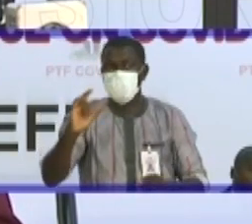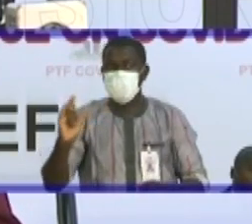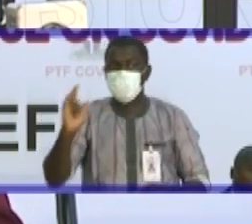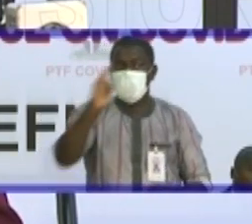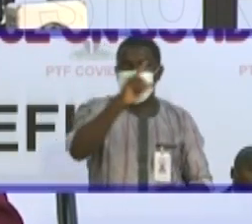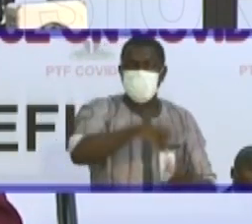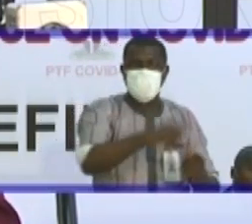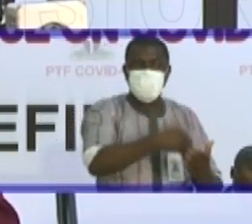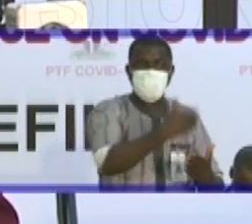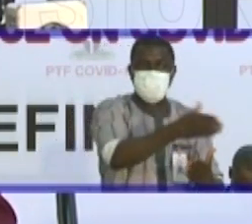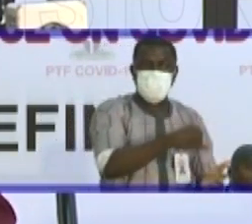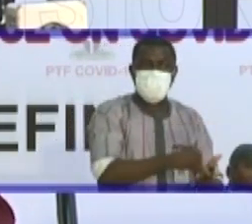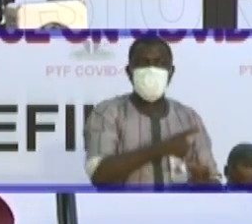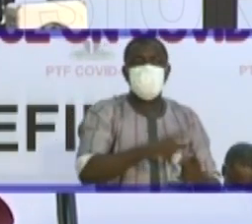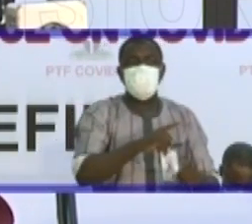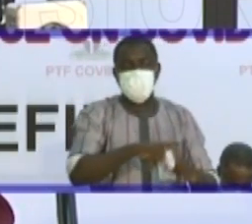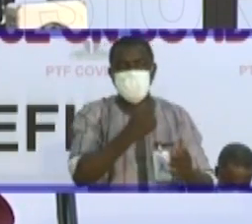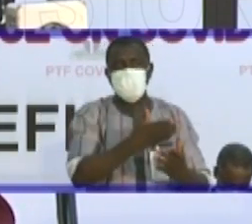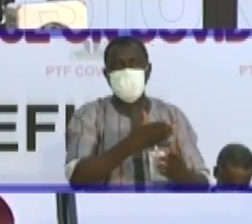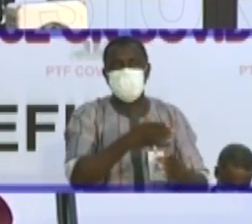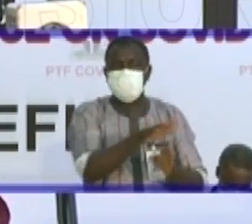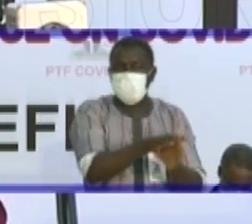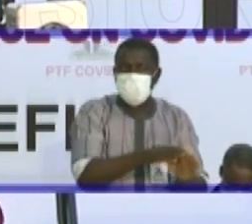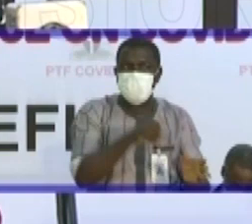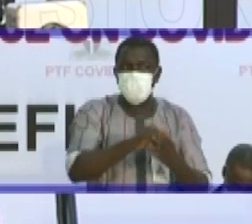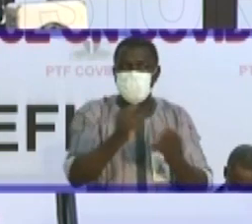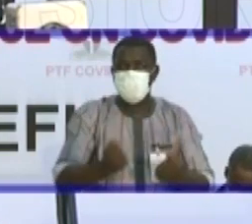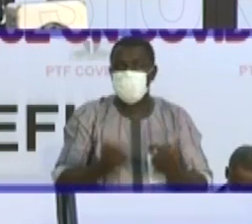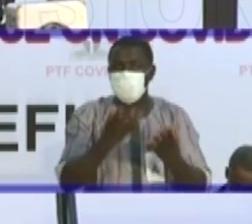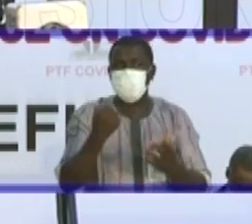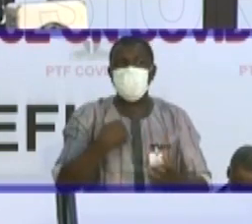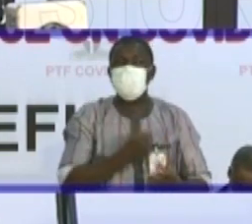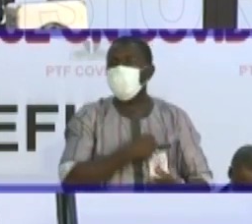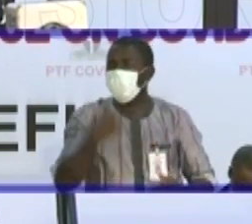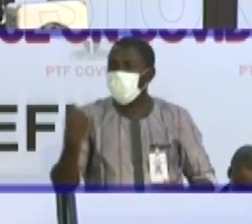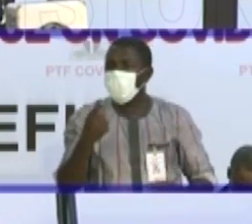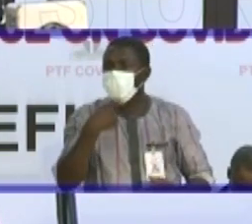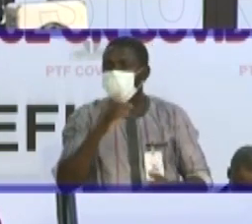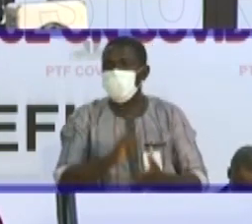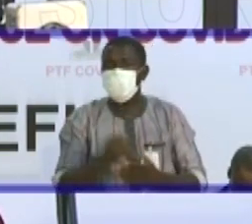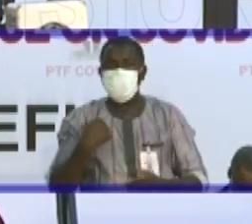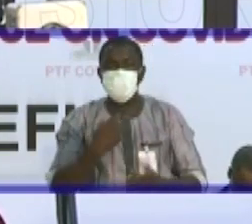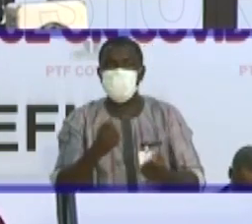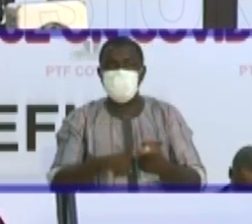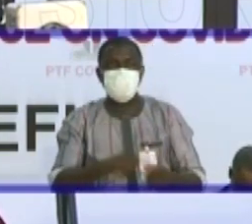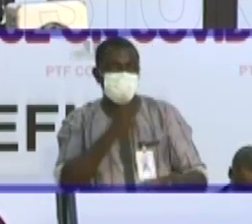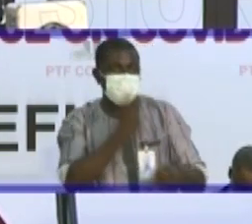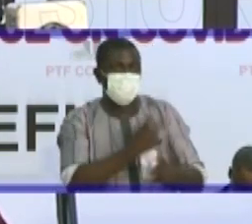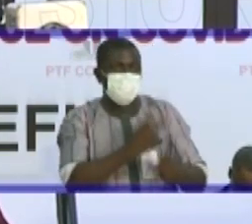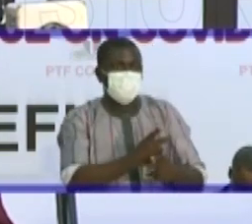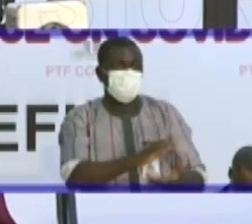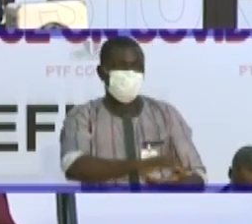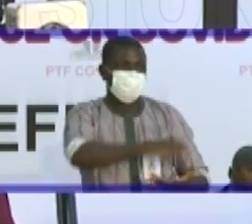issues about the delay in supplying. So we have always said that we are looking for a good stockpile because we want to be able to protect